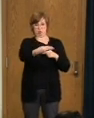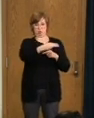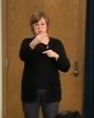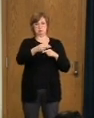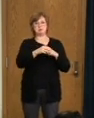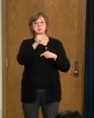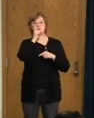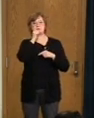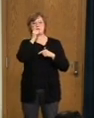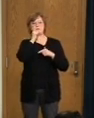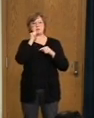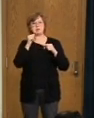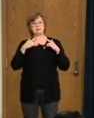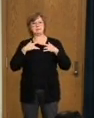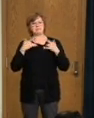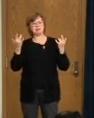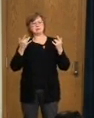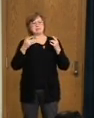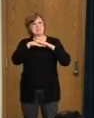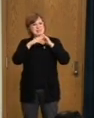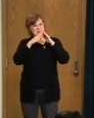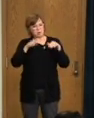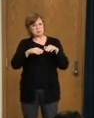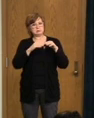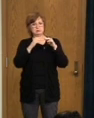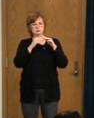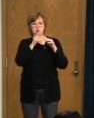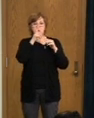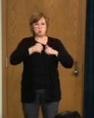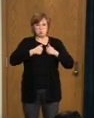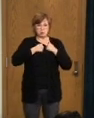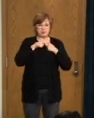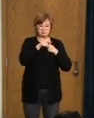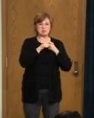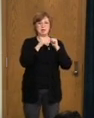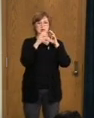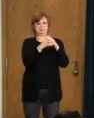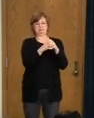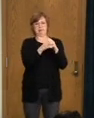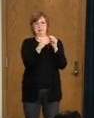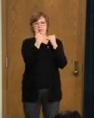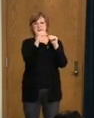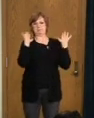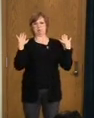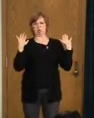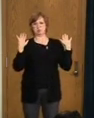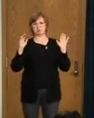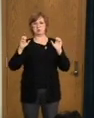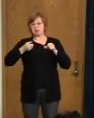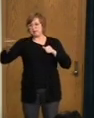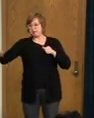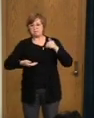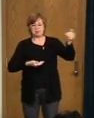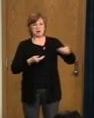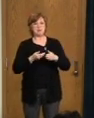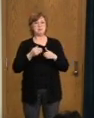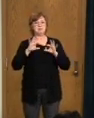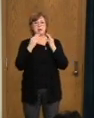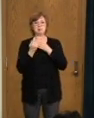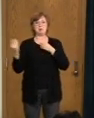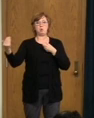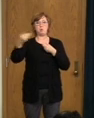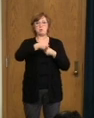household members only. Single individuals are permitted to meet with one consistent household of less than